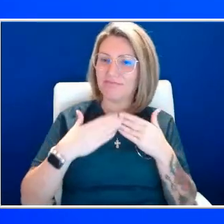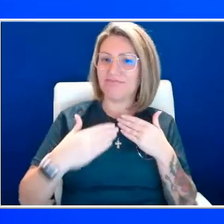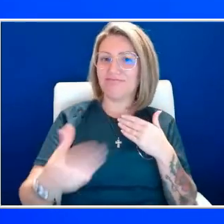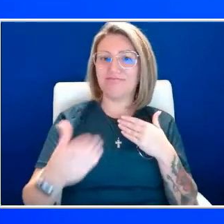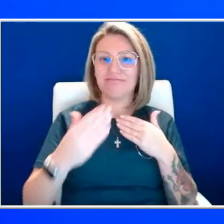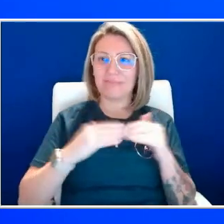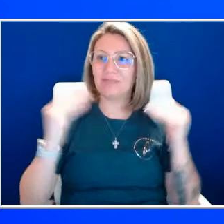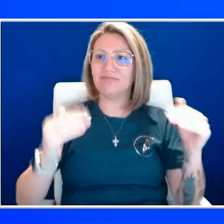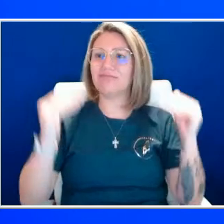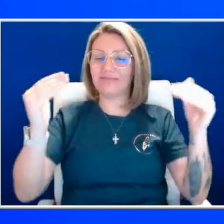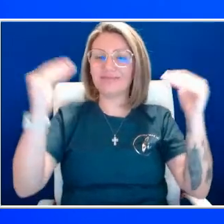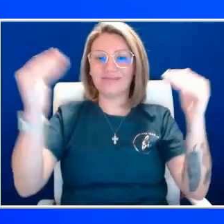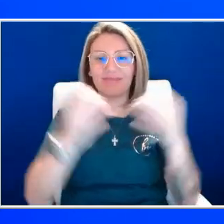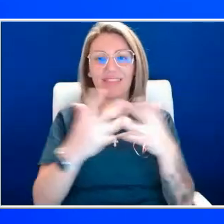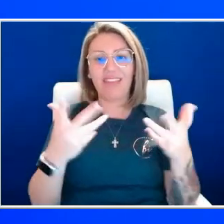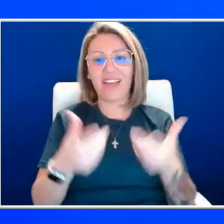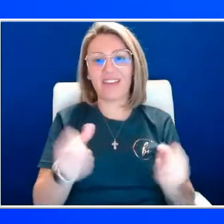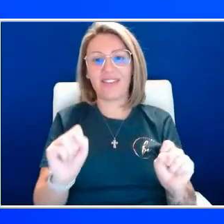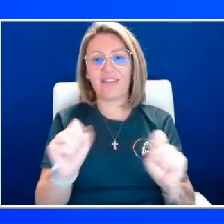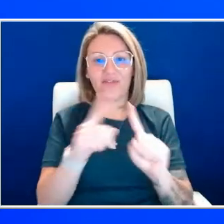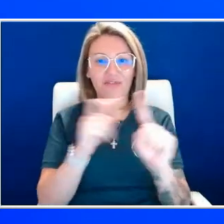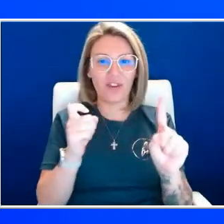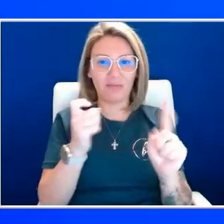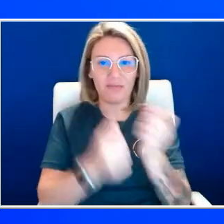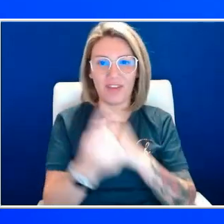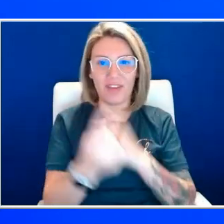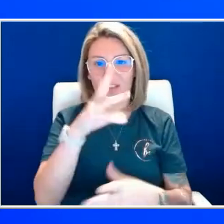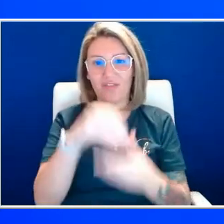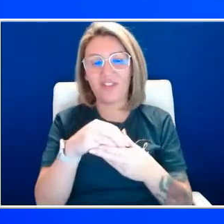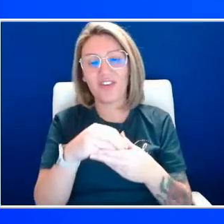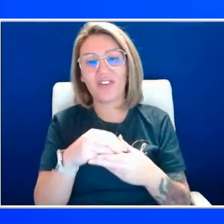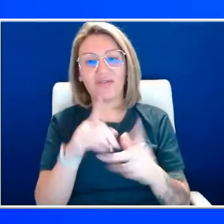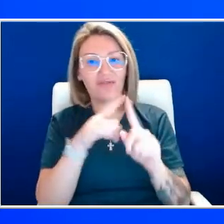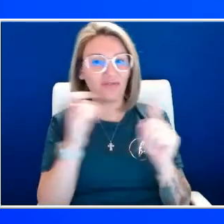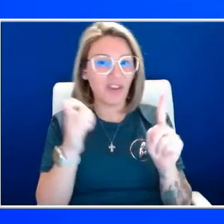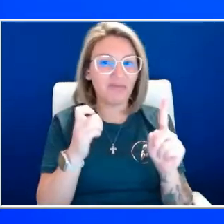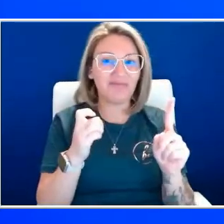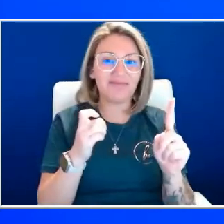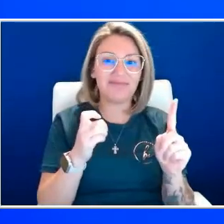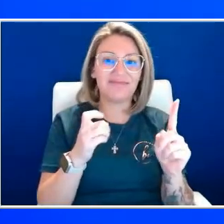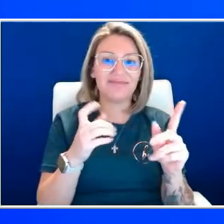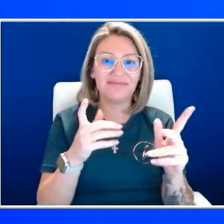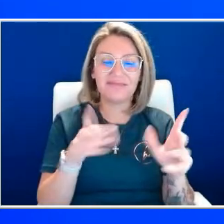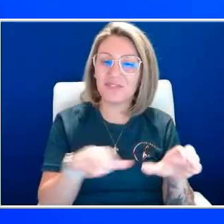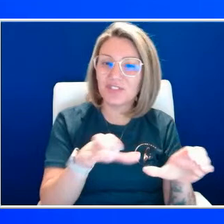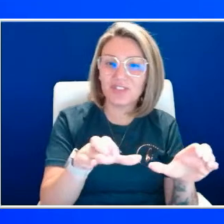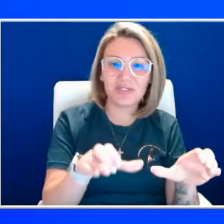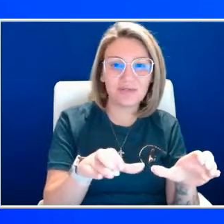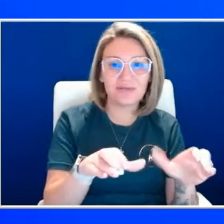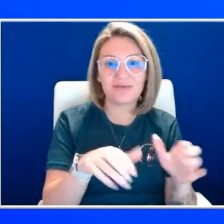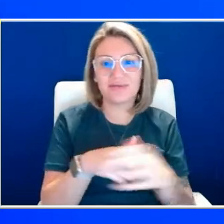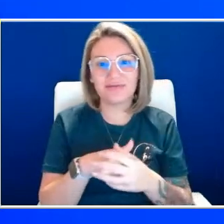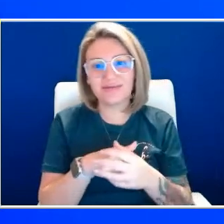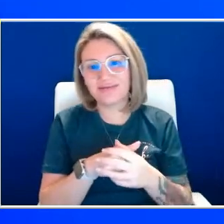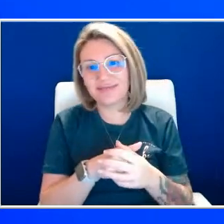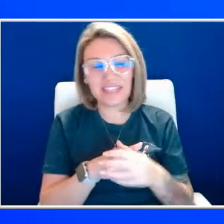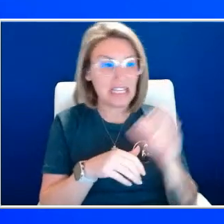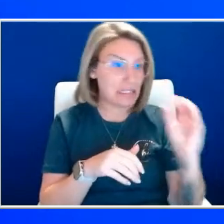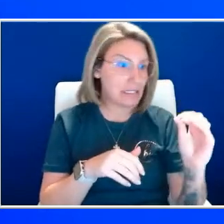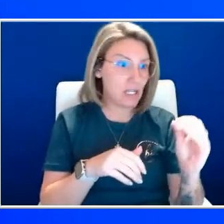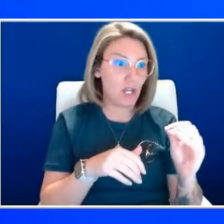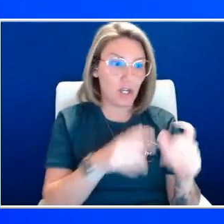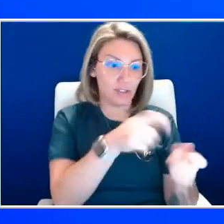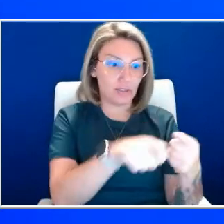of effort from everyone involved to go from doing 0 transplants to